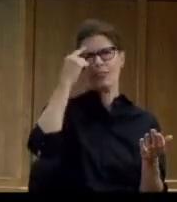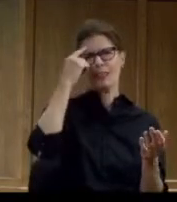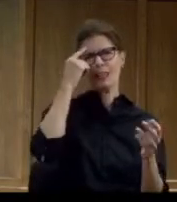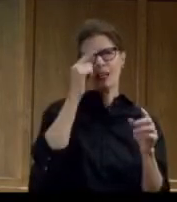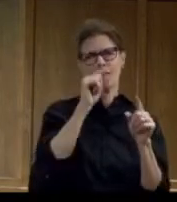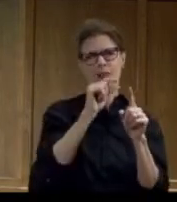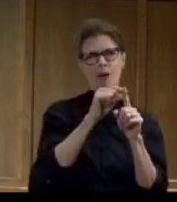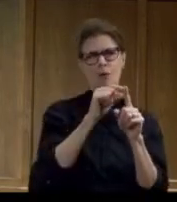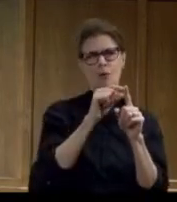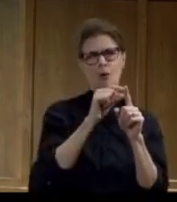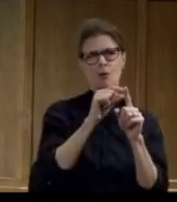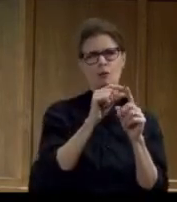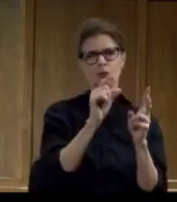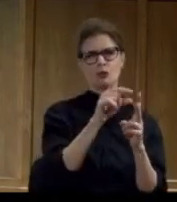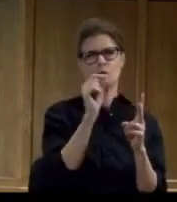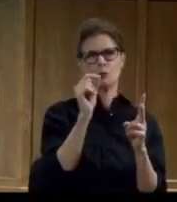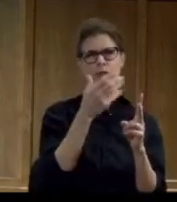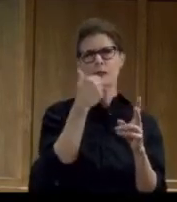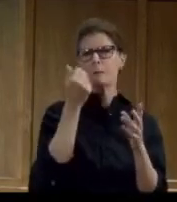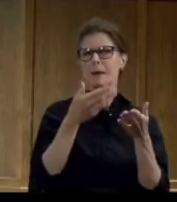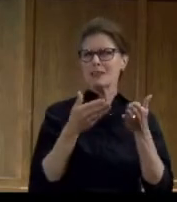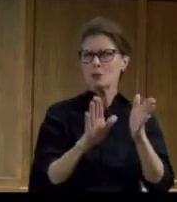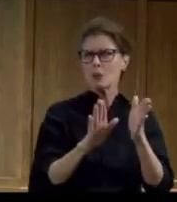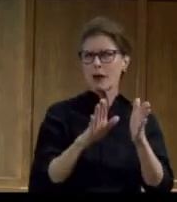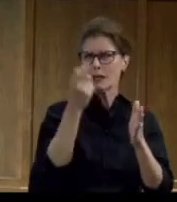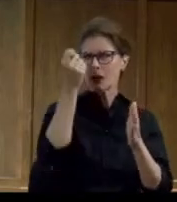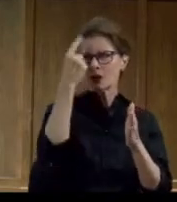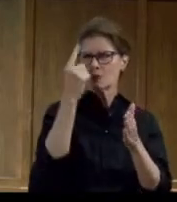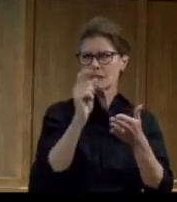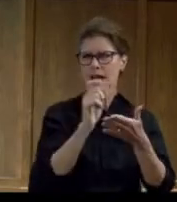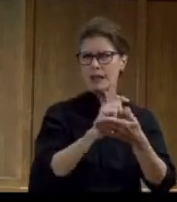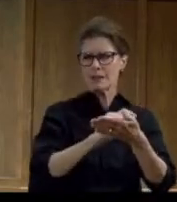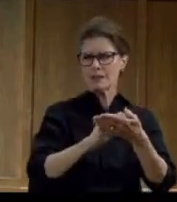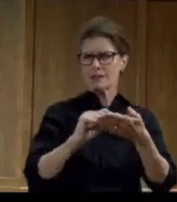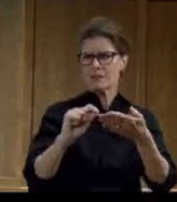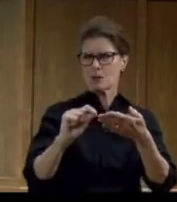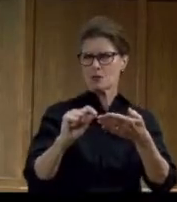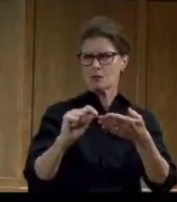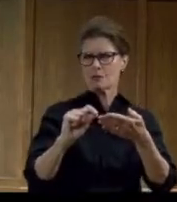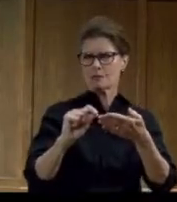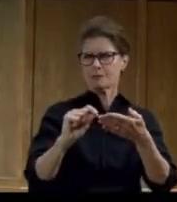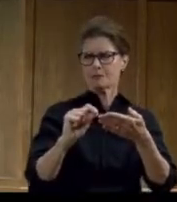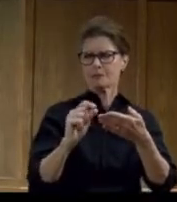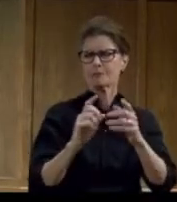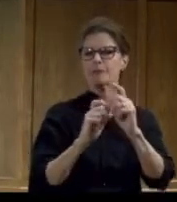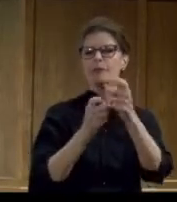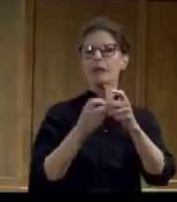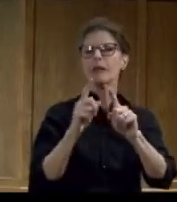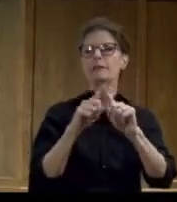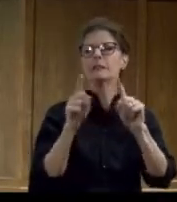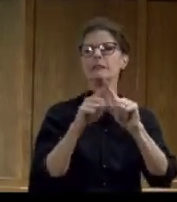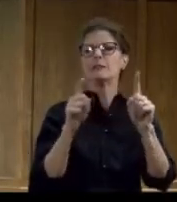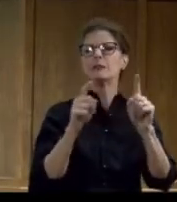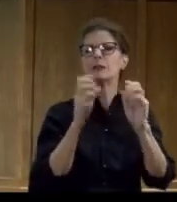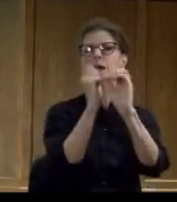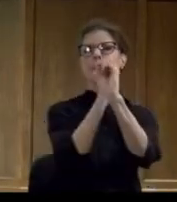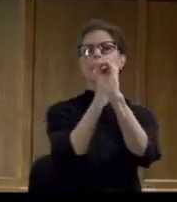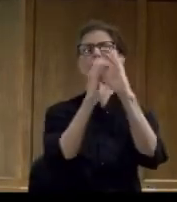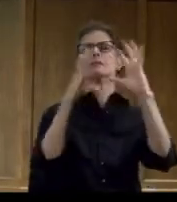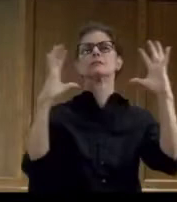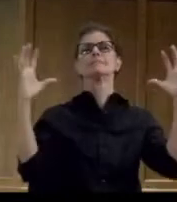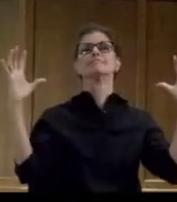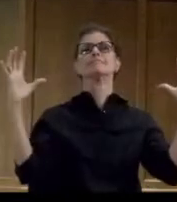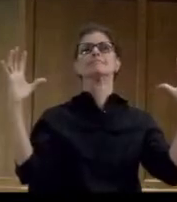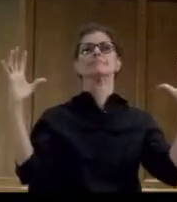is the best way to read this text. Let me give you a totally different framework that has more to do with historical background than